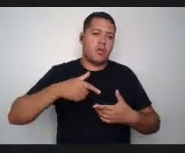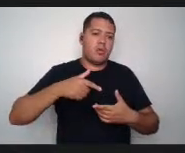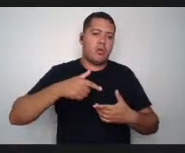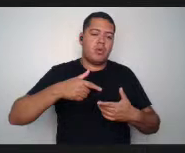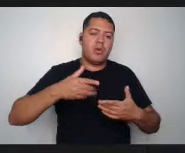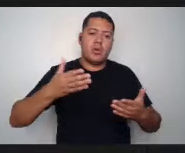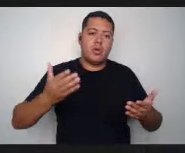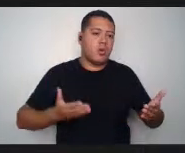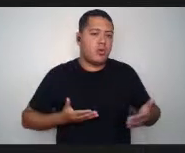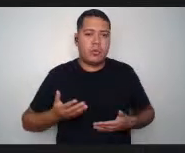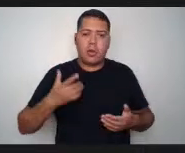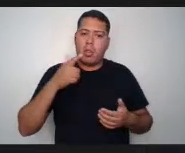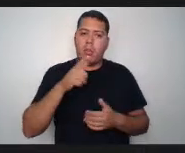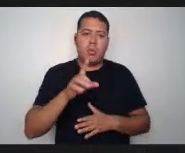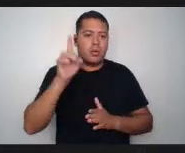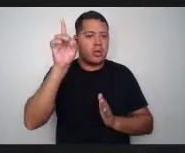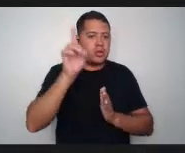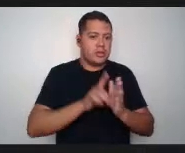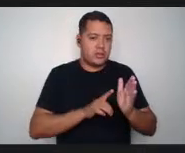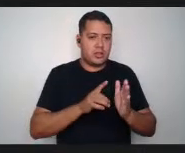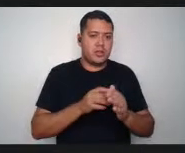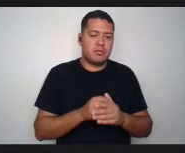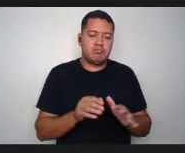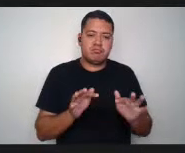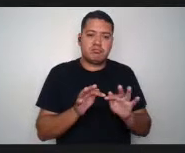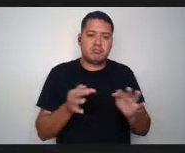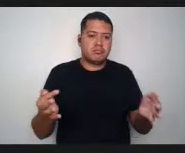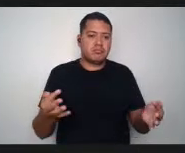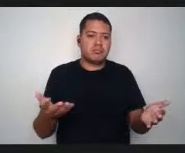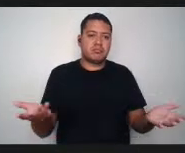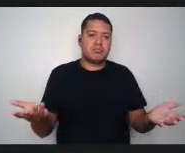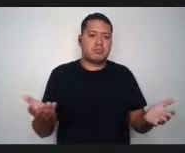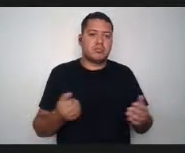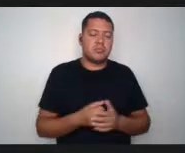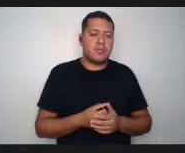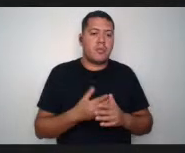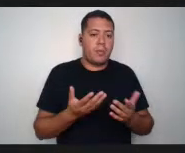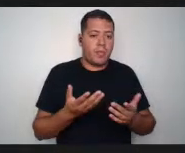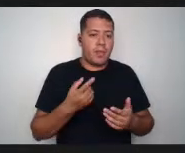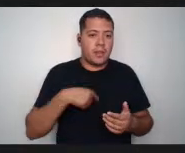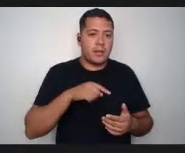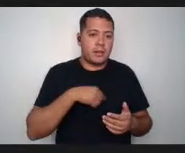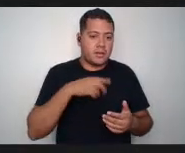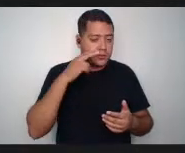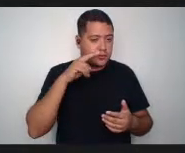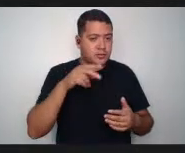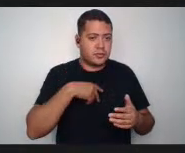rights, basically. That's basically it, you know? And we see